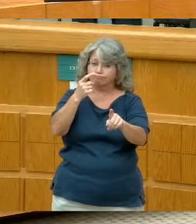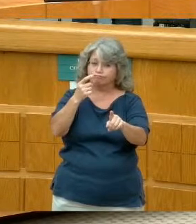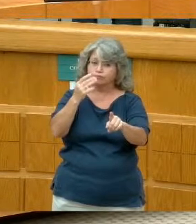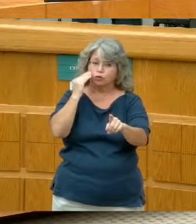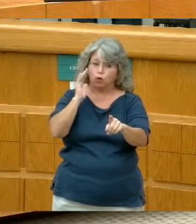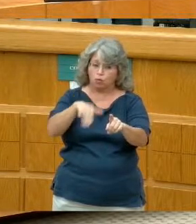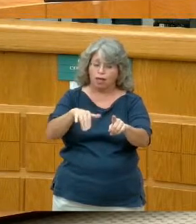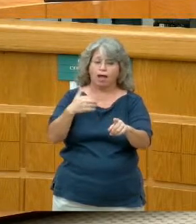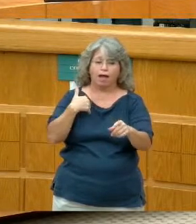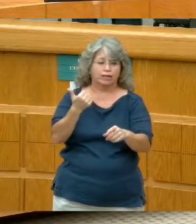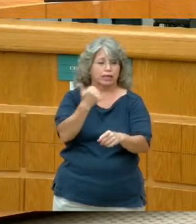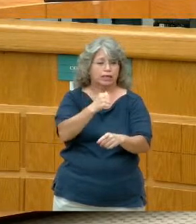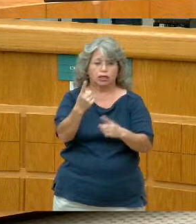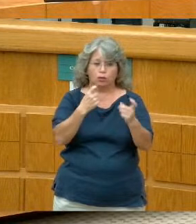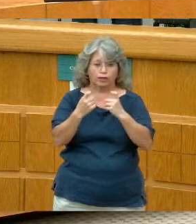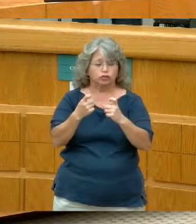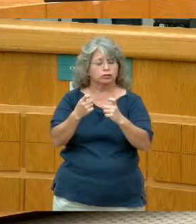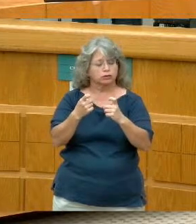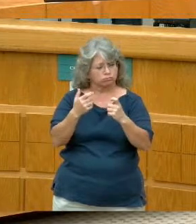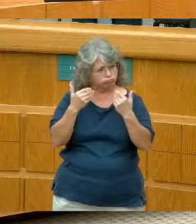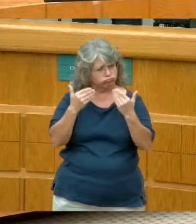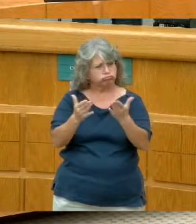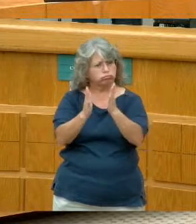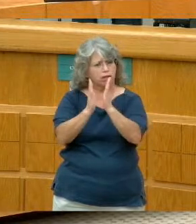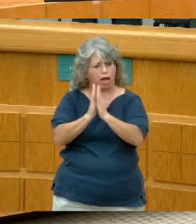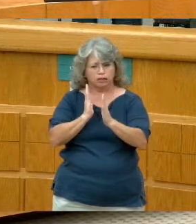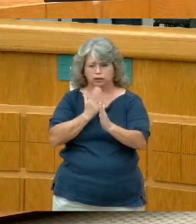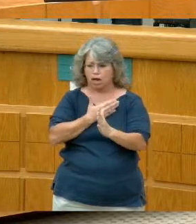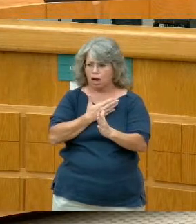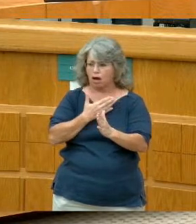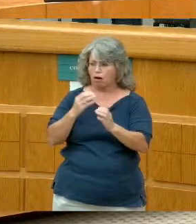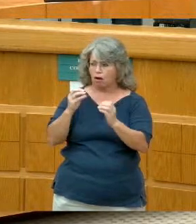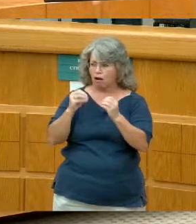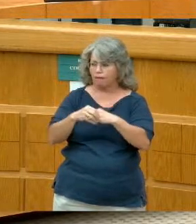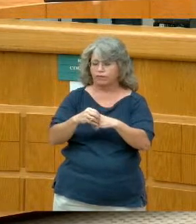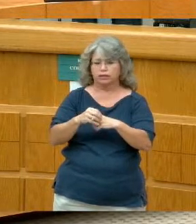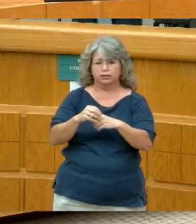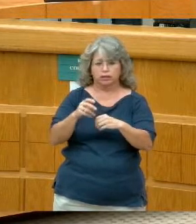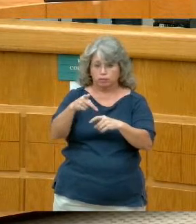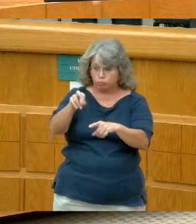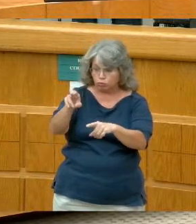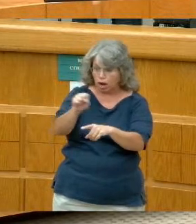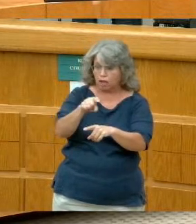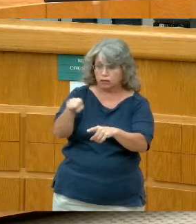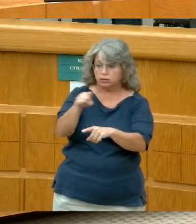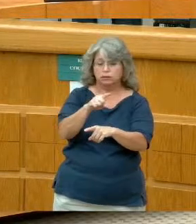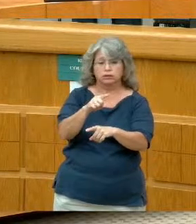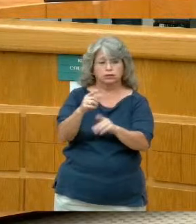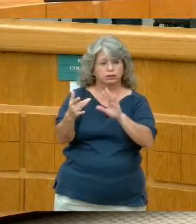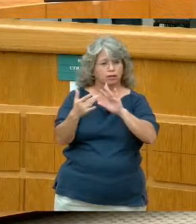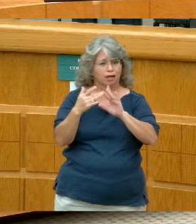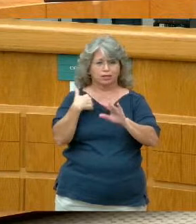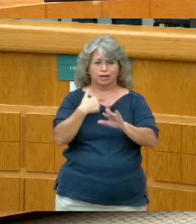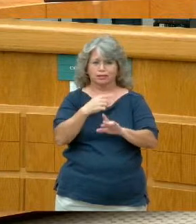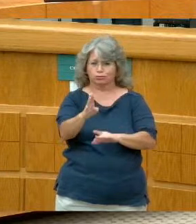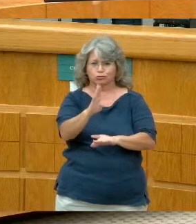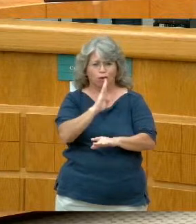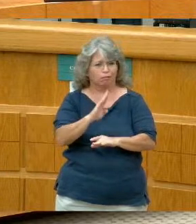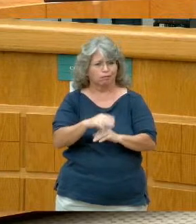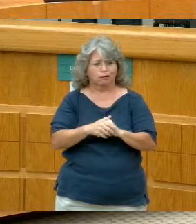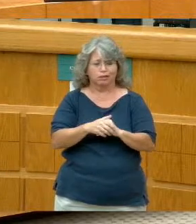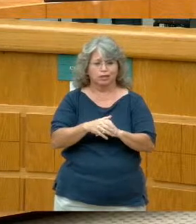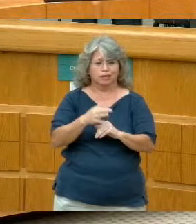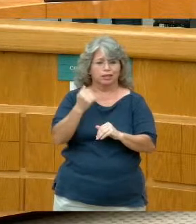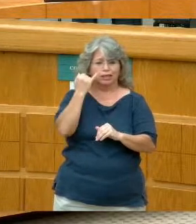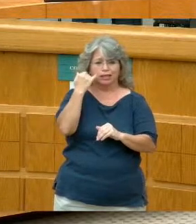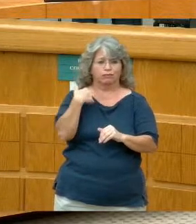have any questions, don't hesitate. Reach out to our office. For the press, reach out to us directly. If we don't cover a